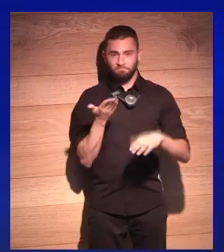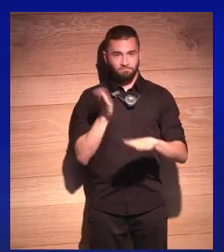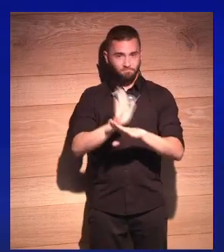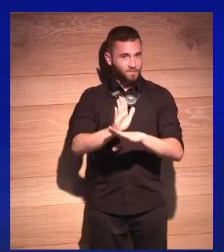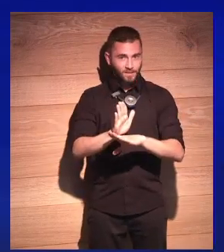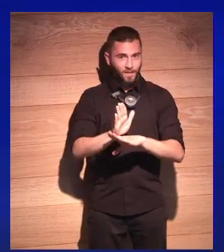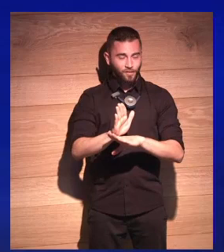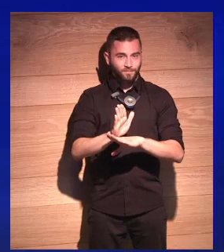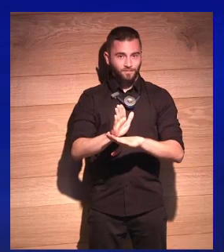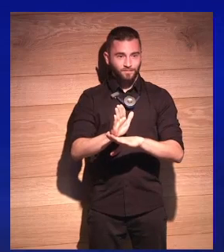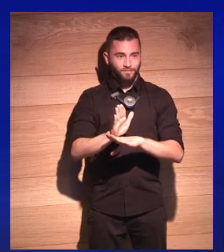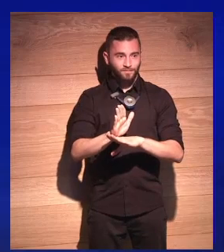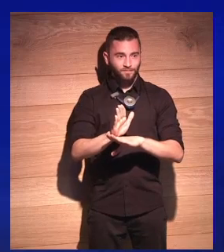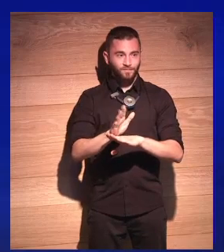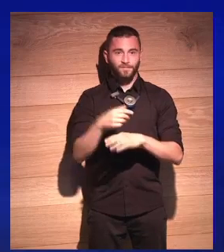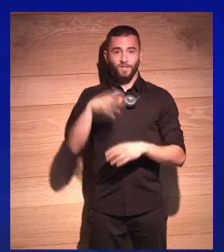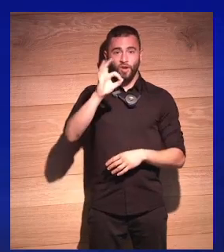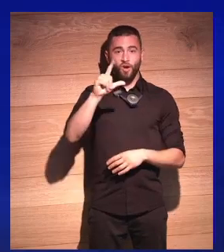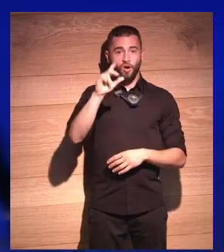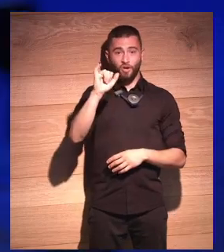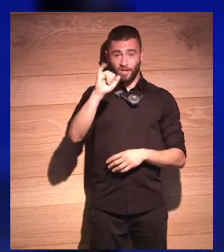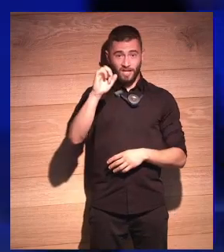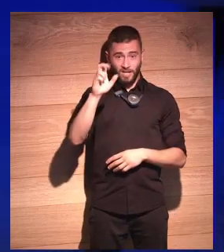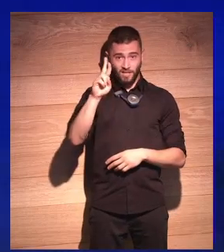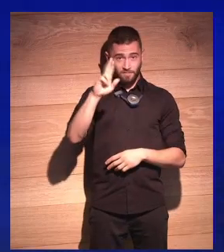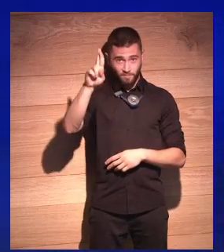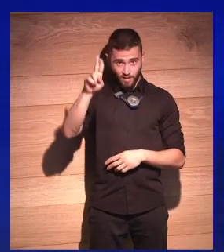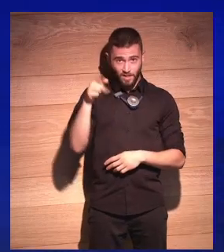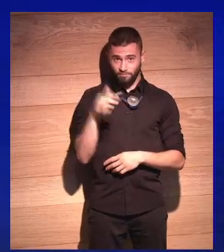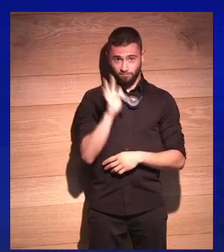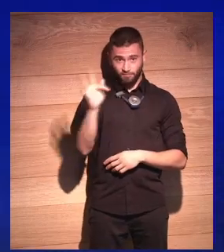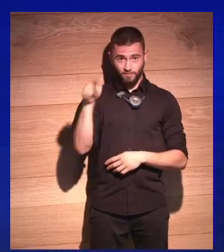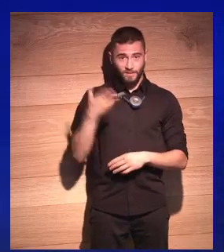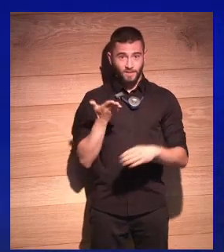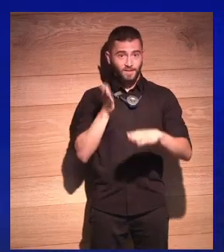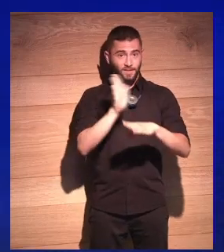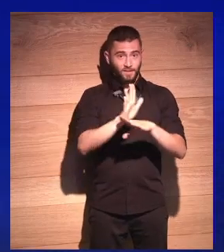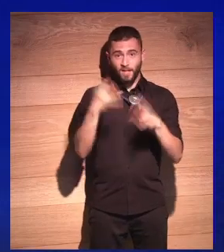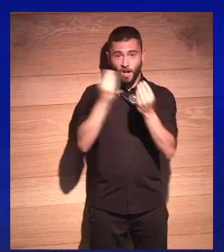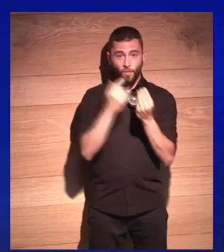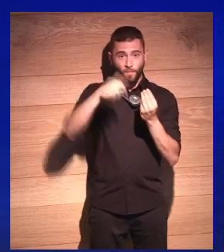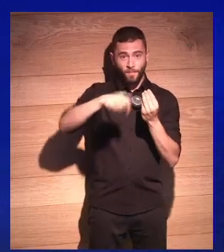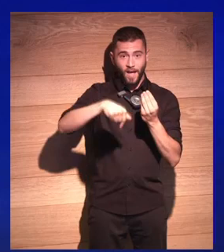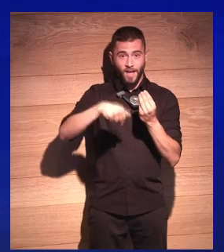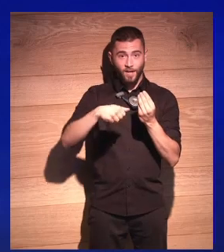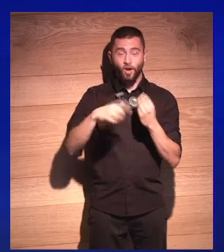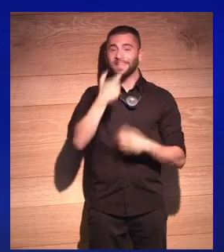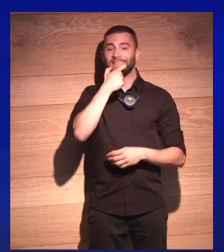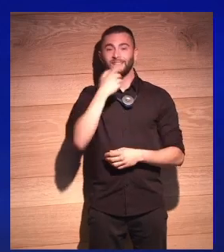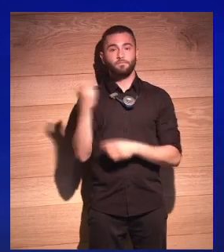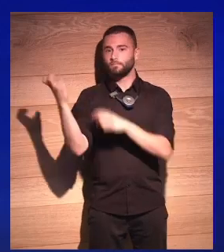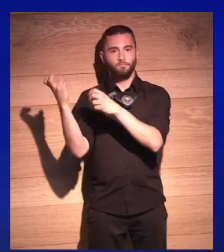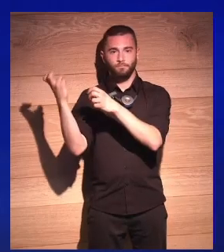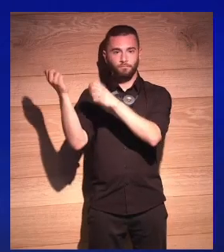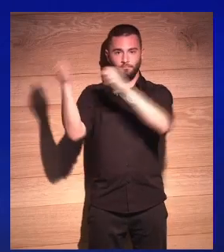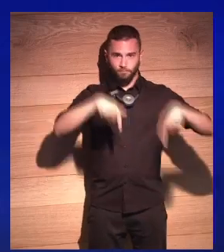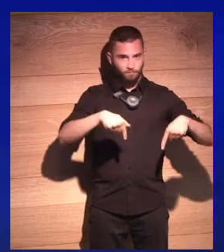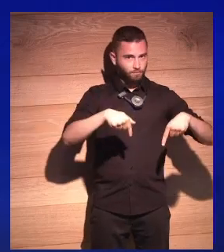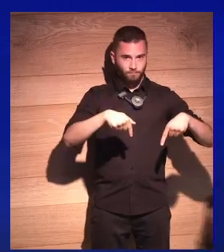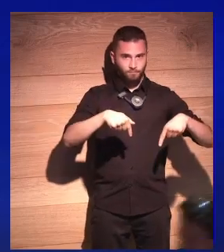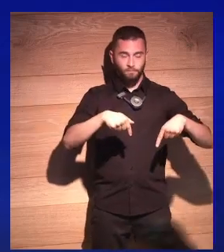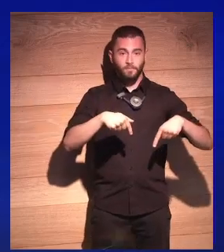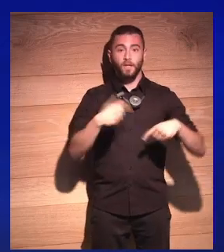start with a presentation by Rewind, or Oliver Kiverwhite, who's with us today, straight from the United